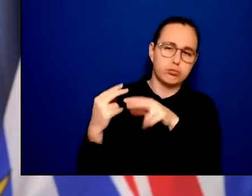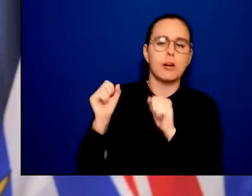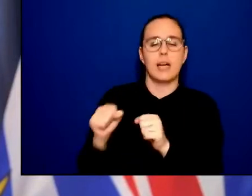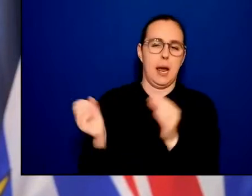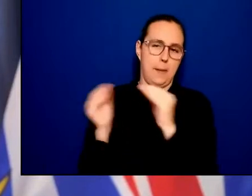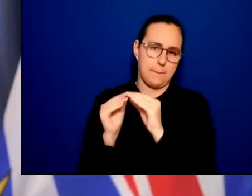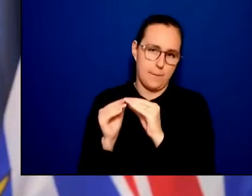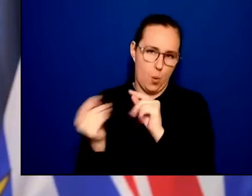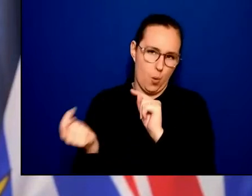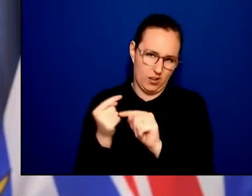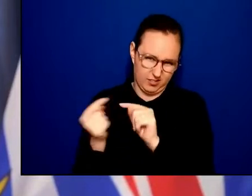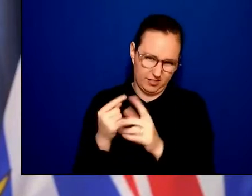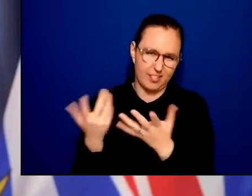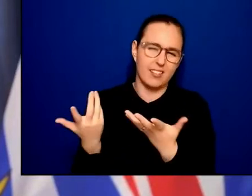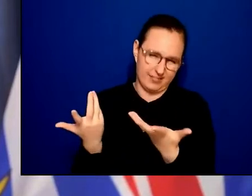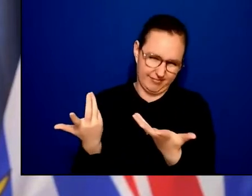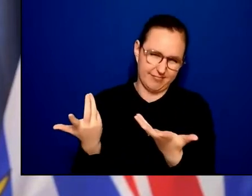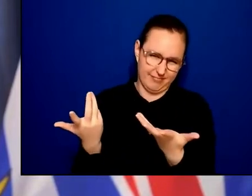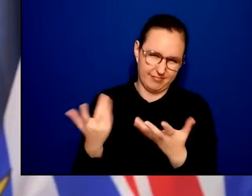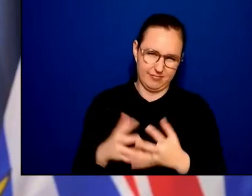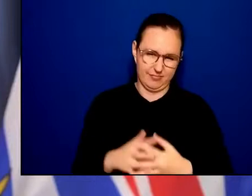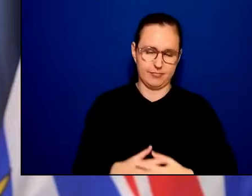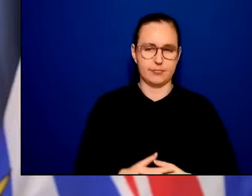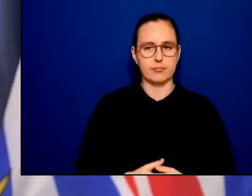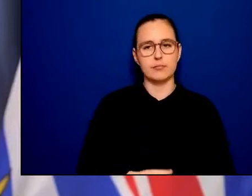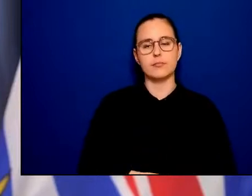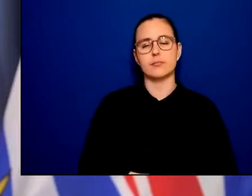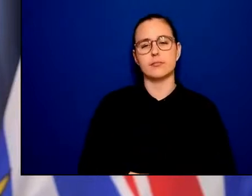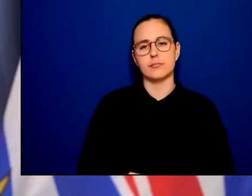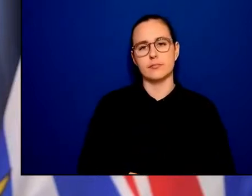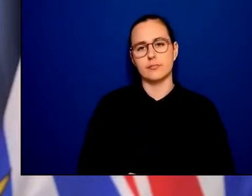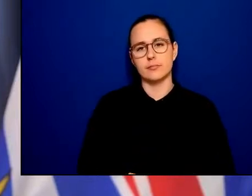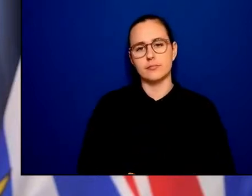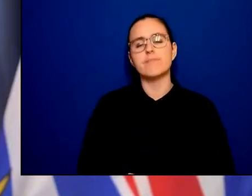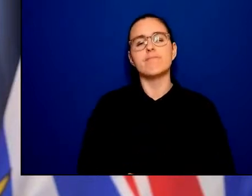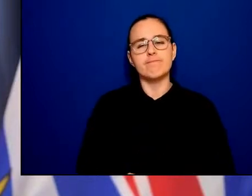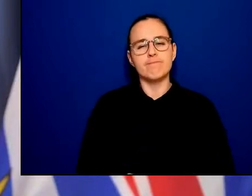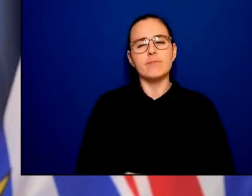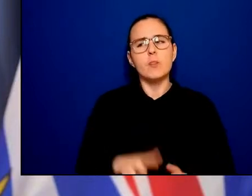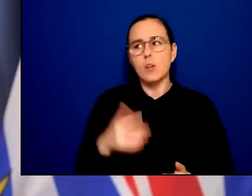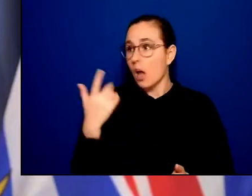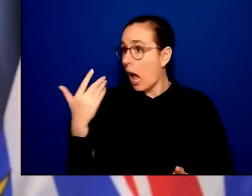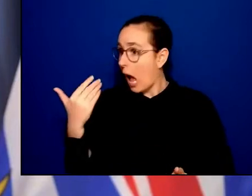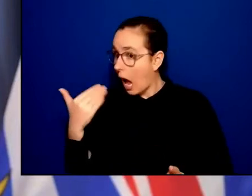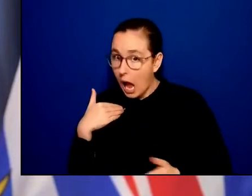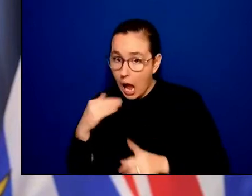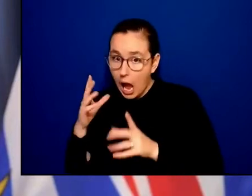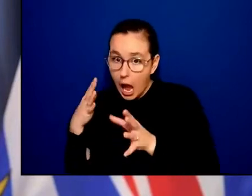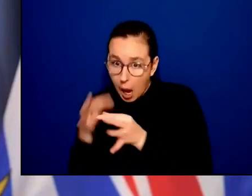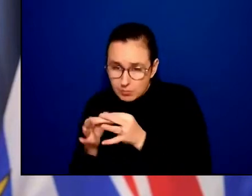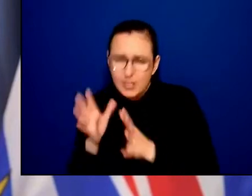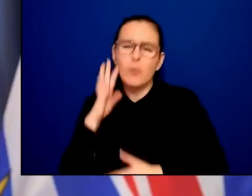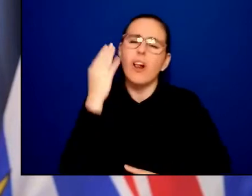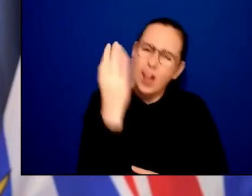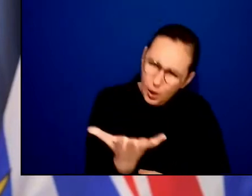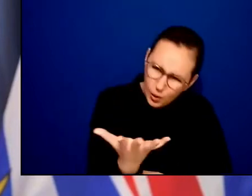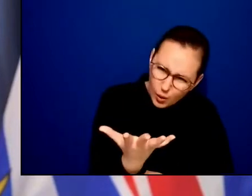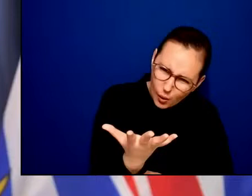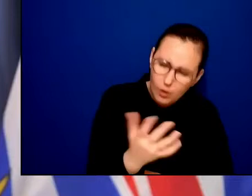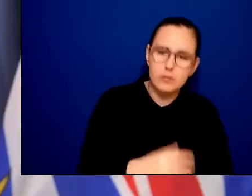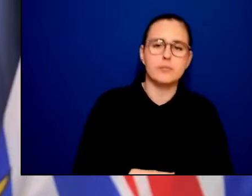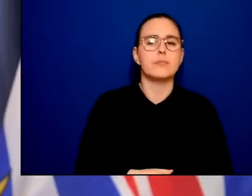those will be covered by advisories on who we want traveling, who we don't want traveling, and whether there are